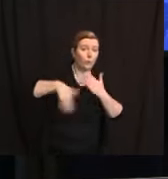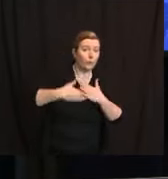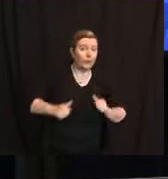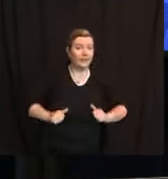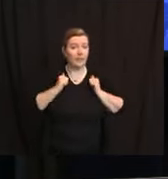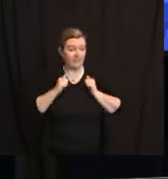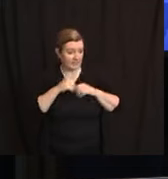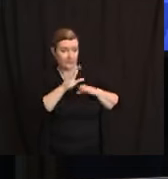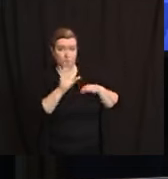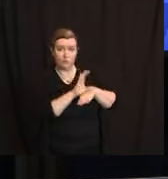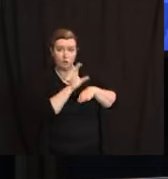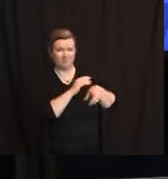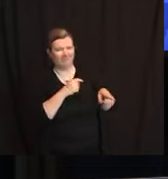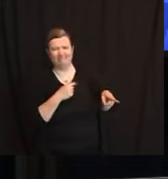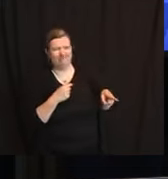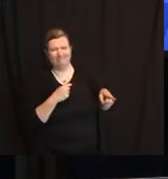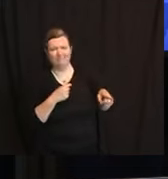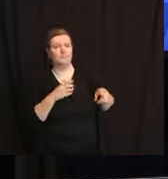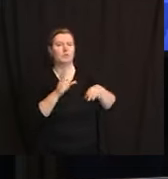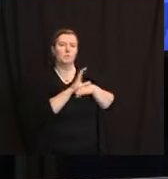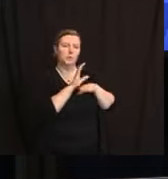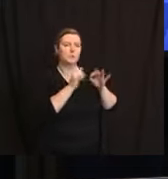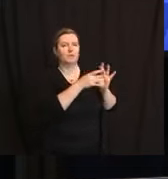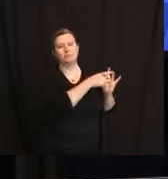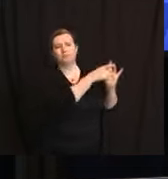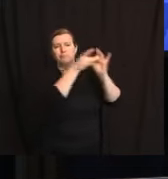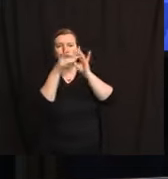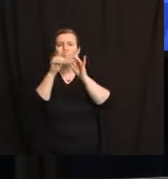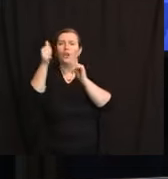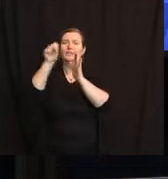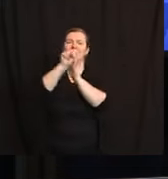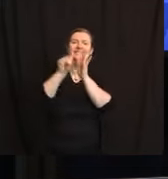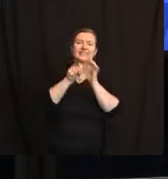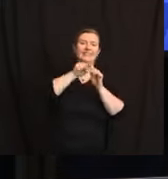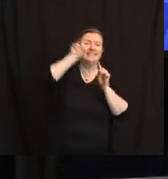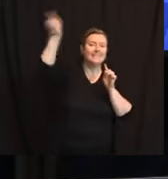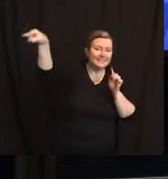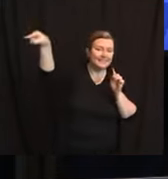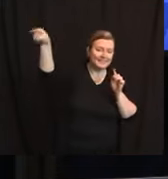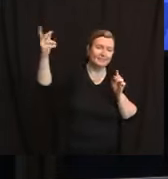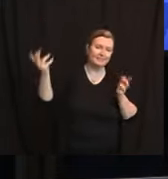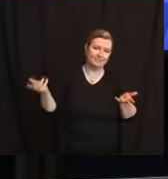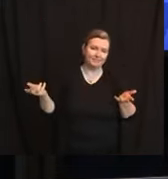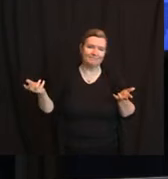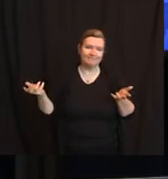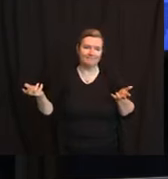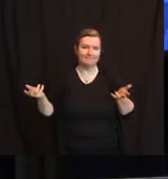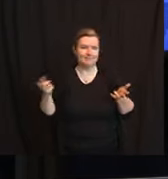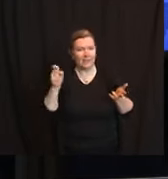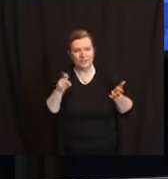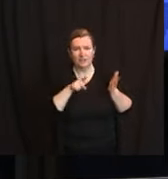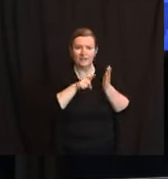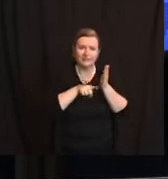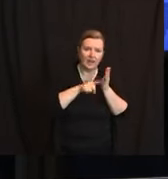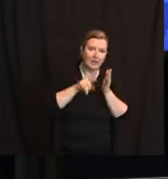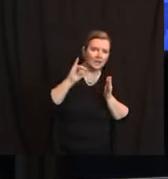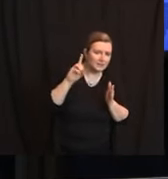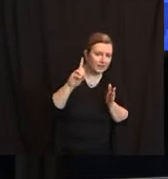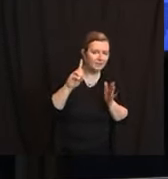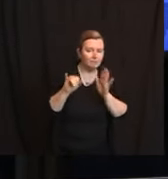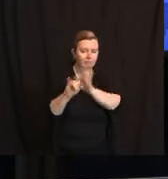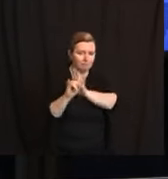over the country, quite frankly. Our ICON system, which verifies information from other states, verifies identity. So it's not like I'm not saying